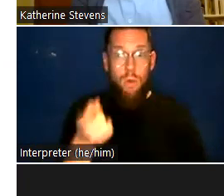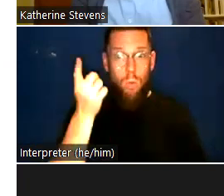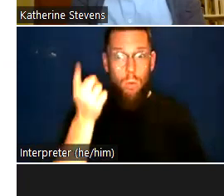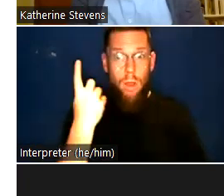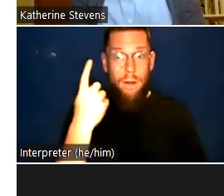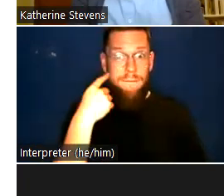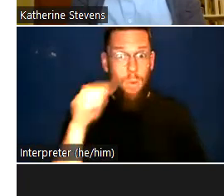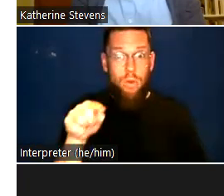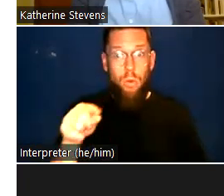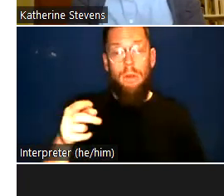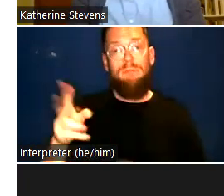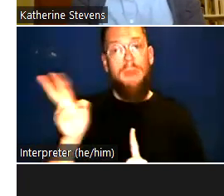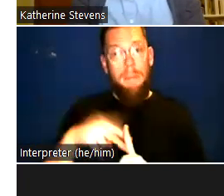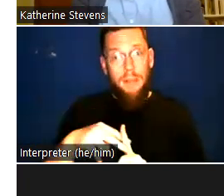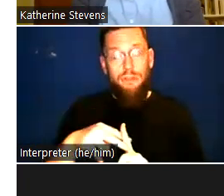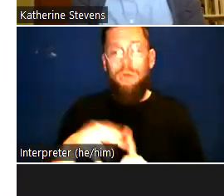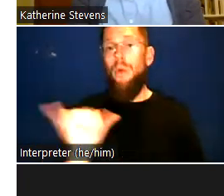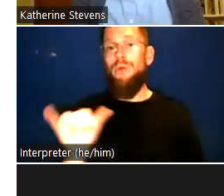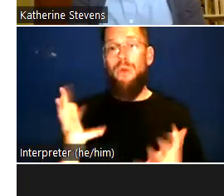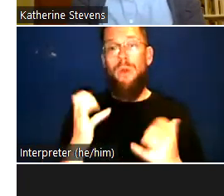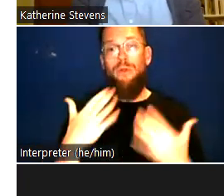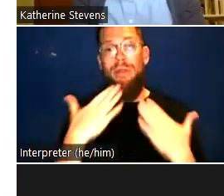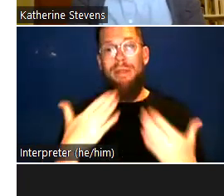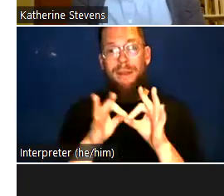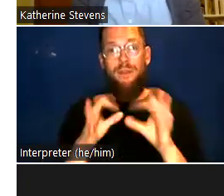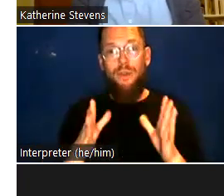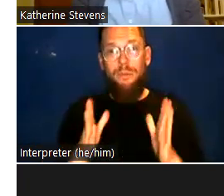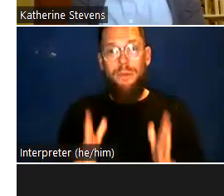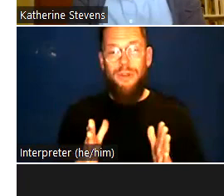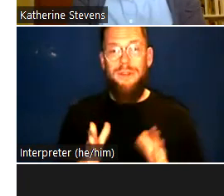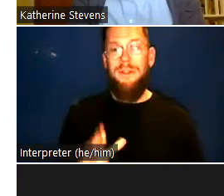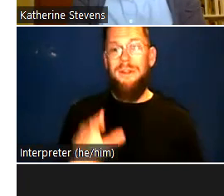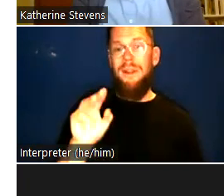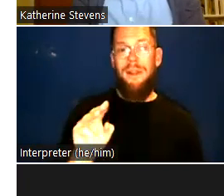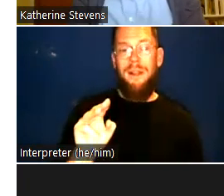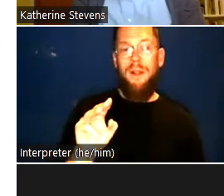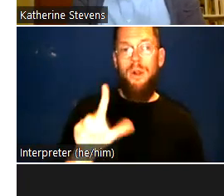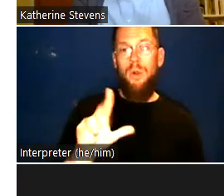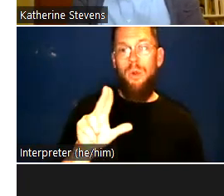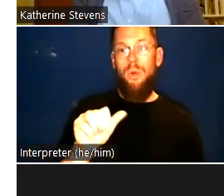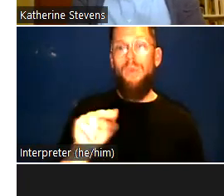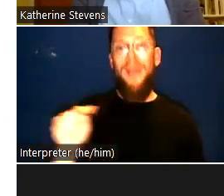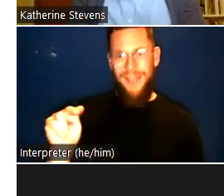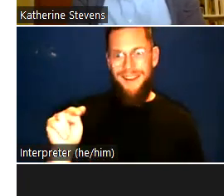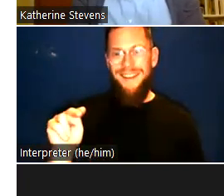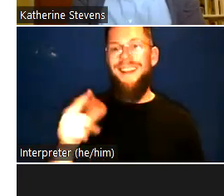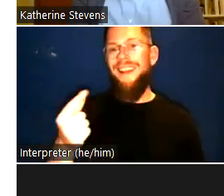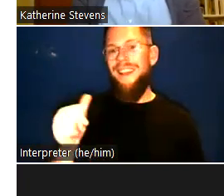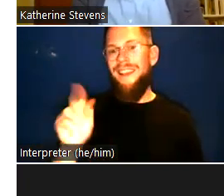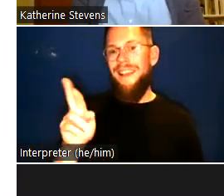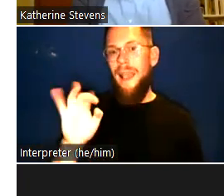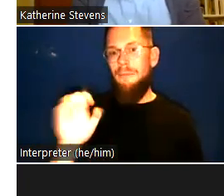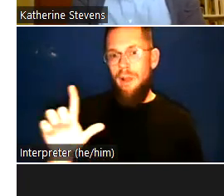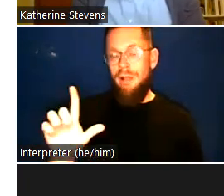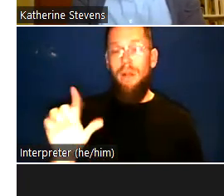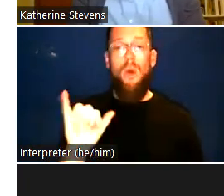also make sure that I thank our interpreters who are here today, Maran and Gabriel, and also my